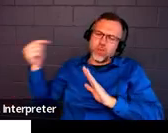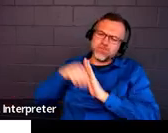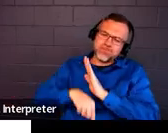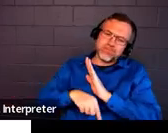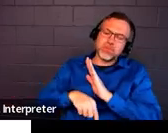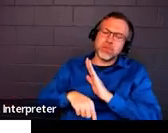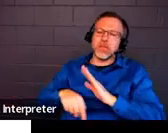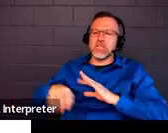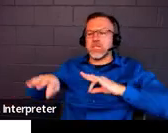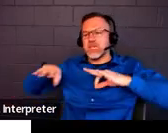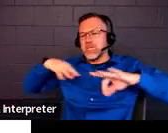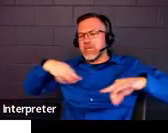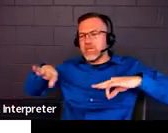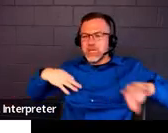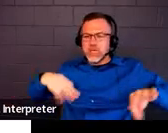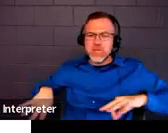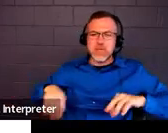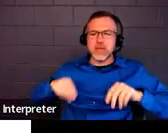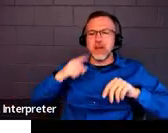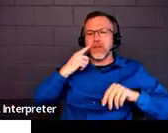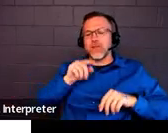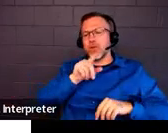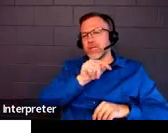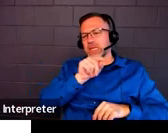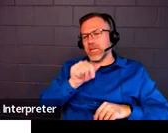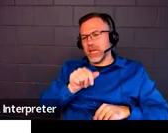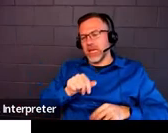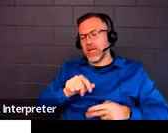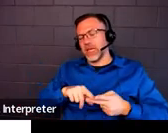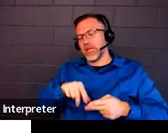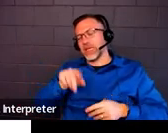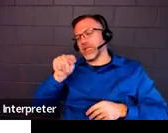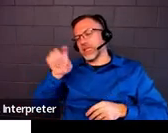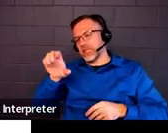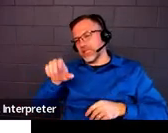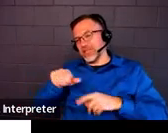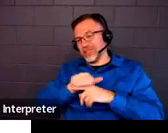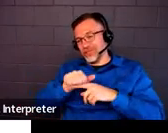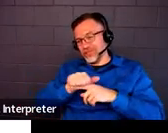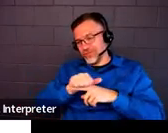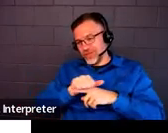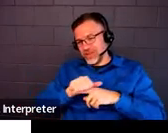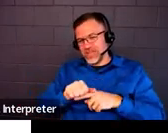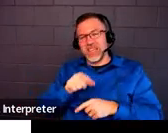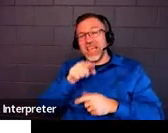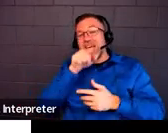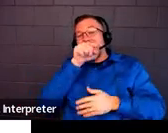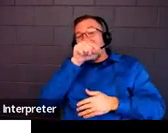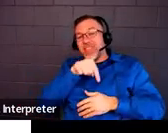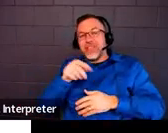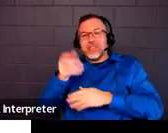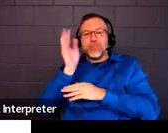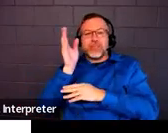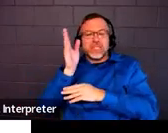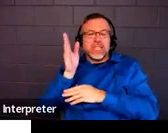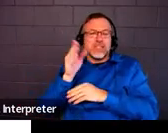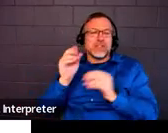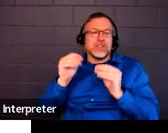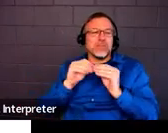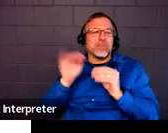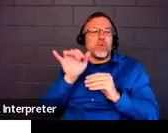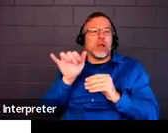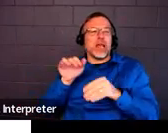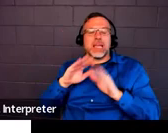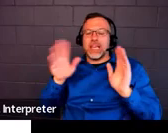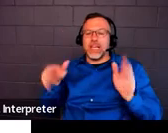the test coordinator and the test administrator training. This was really just meant to be sort of an introduction to why we